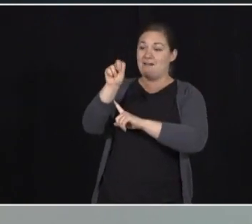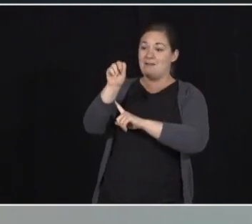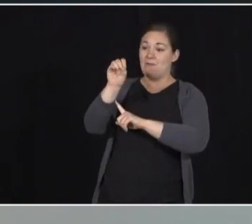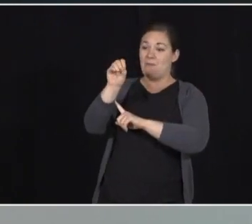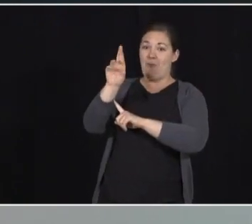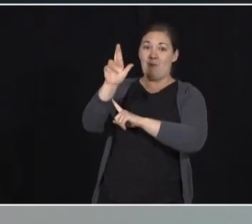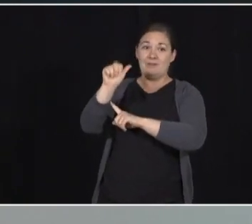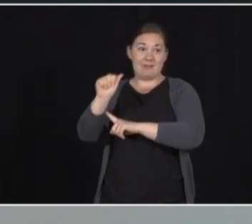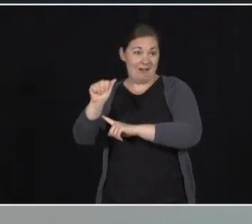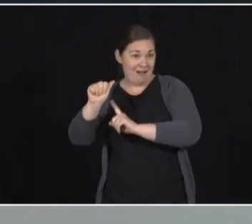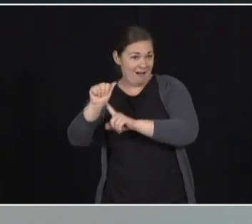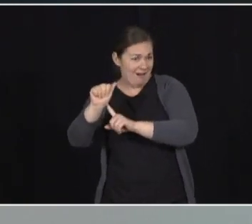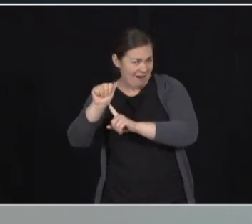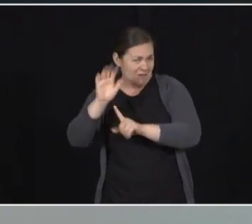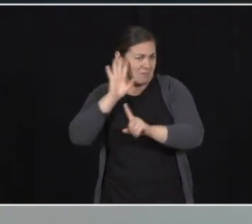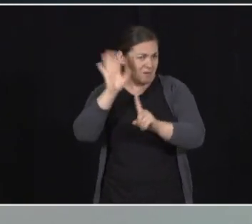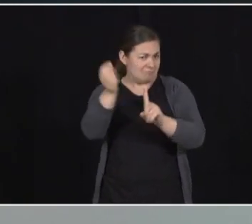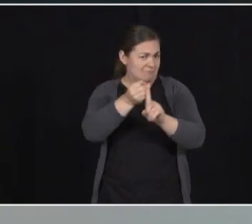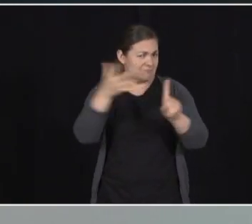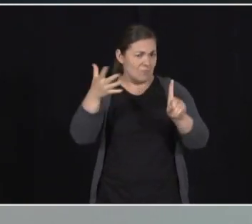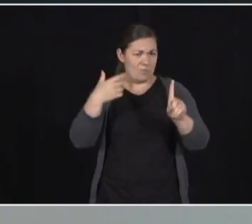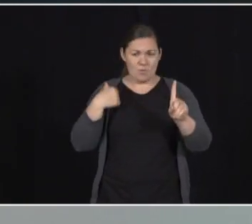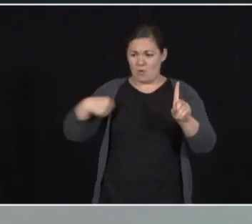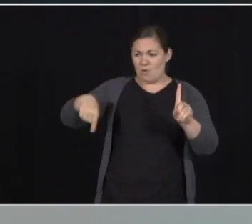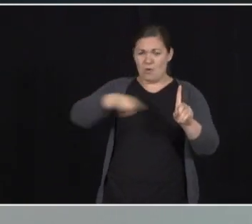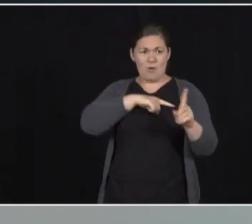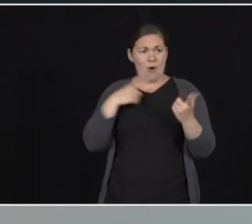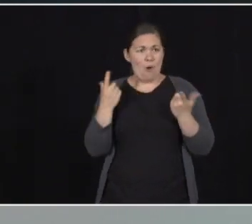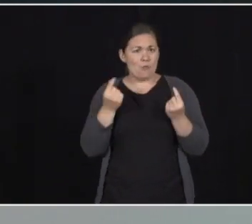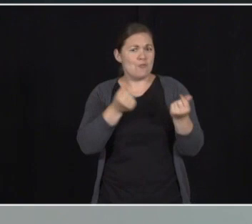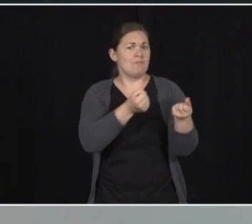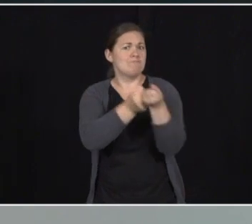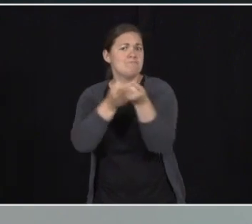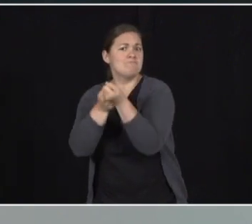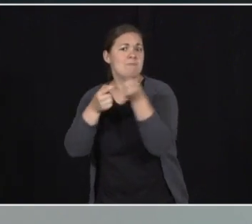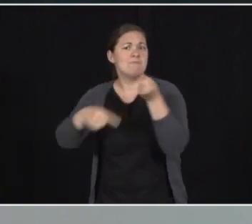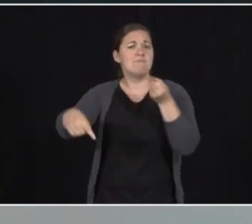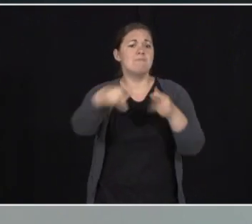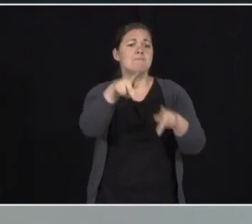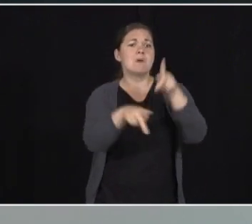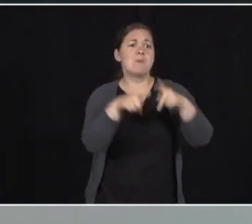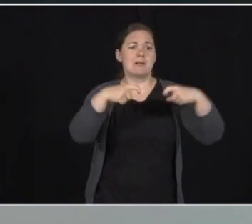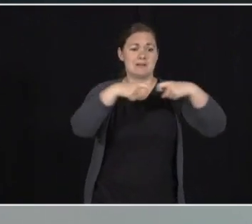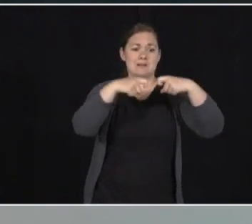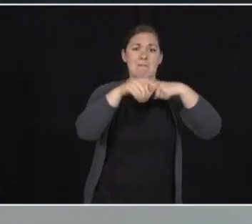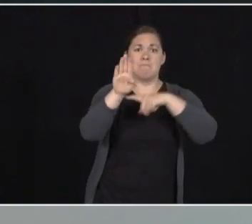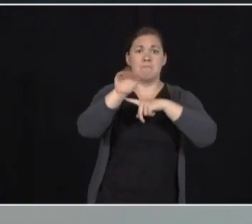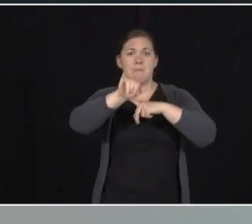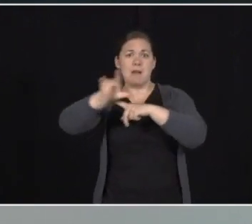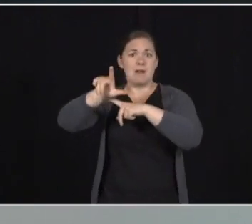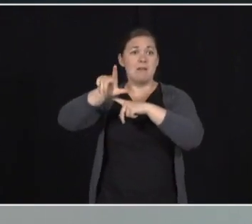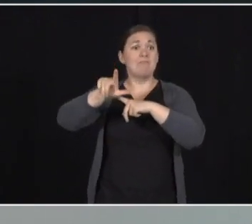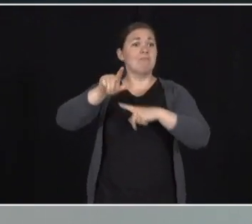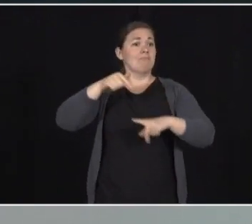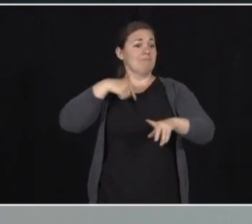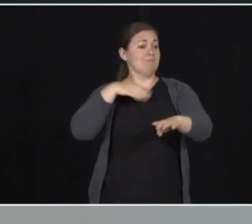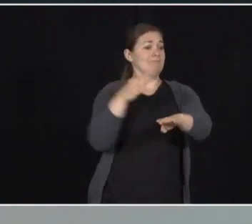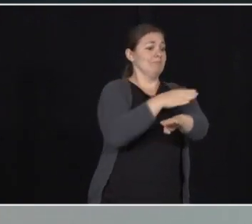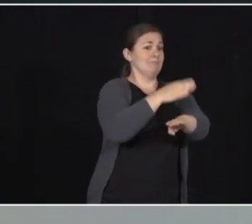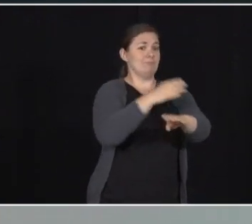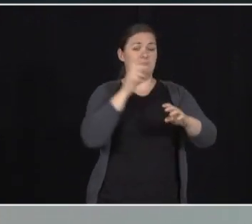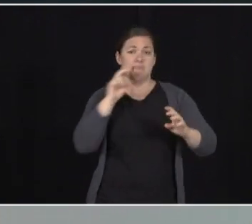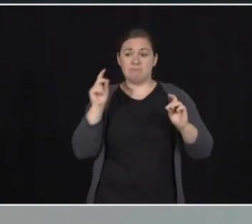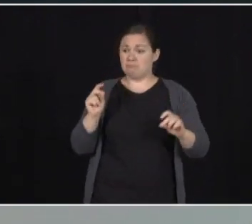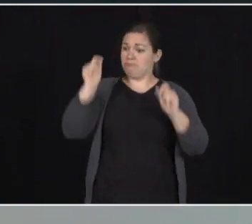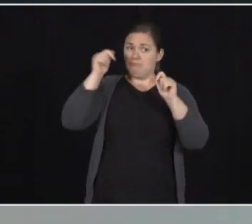our government's taking to support Ontario's electricity consumers. At the beginning of this crisis, we took swift action to suspend time of